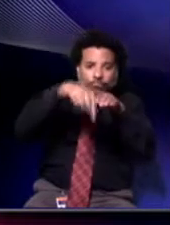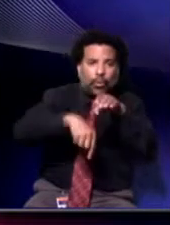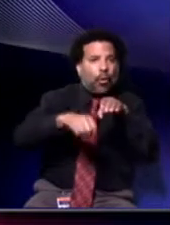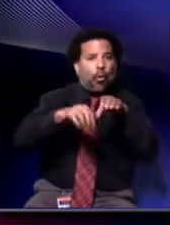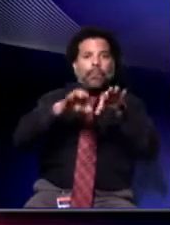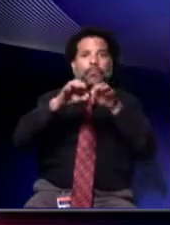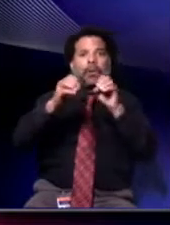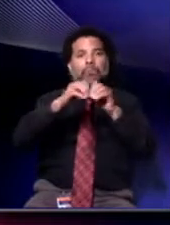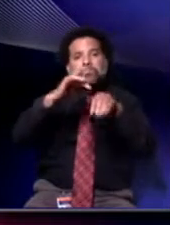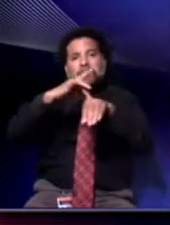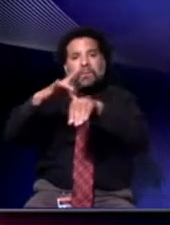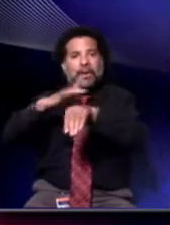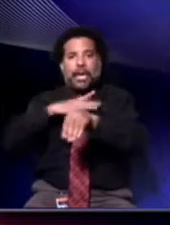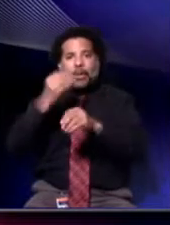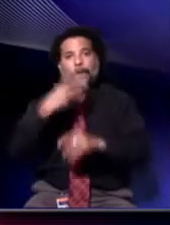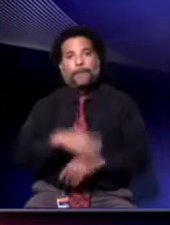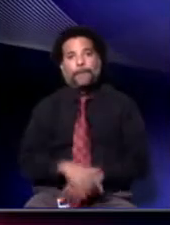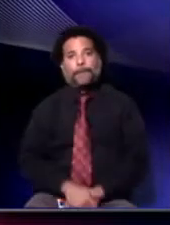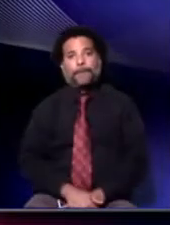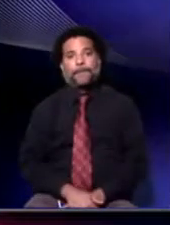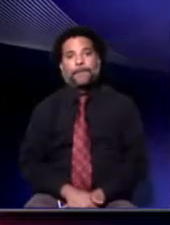report.